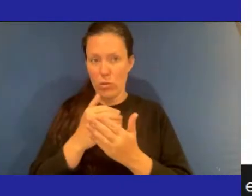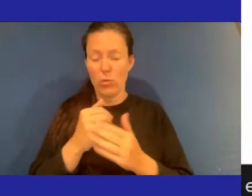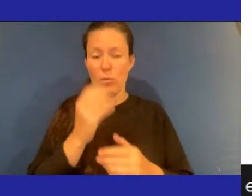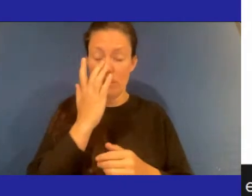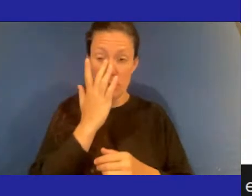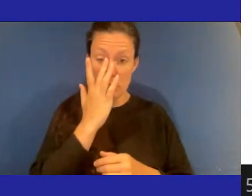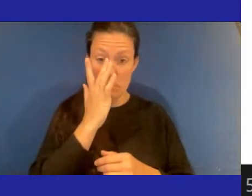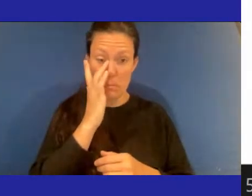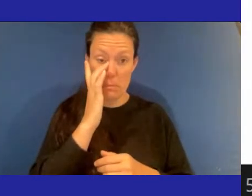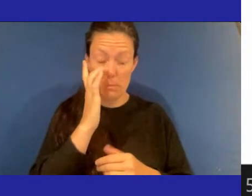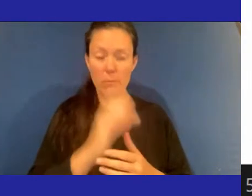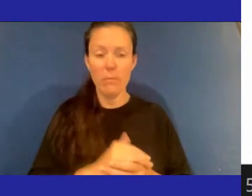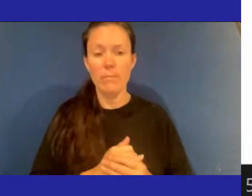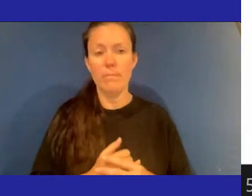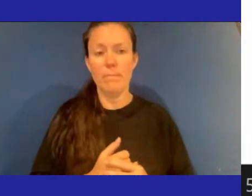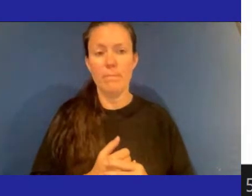please.